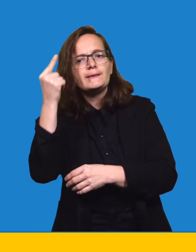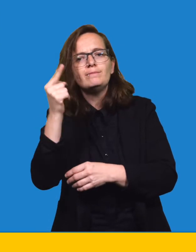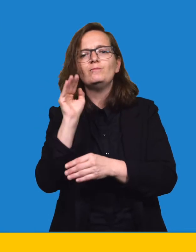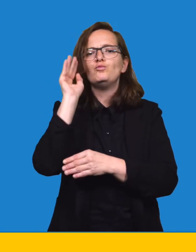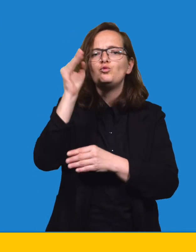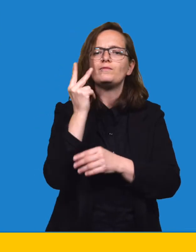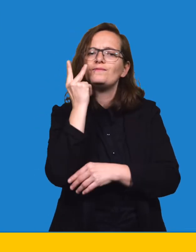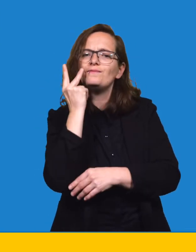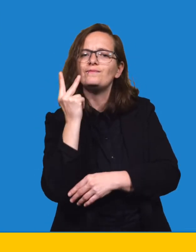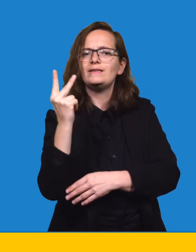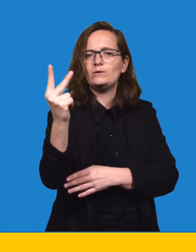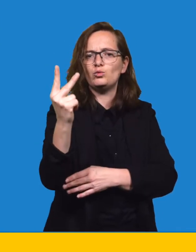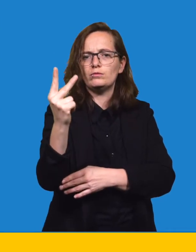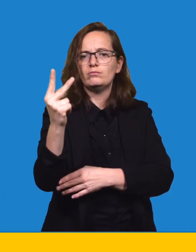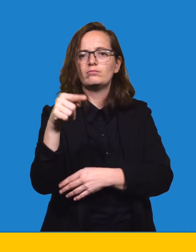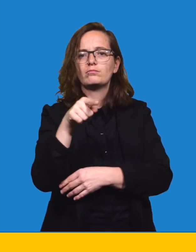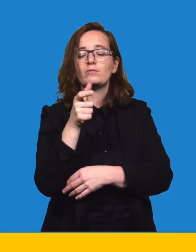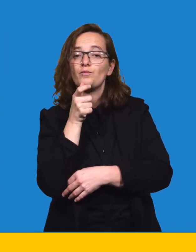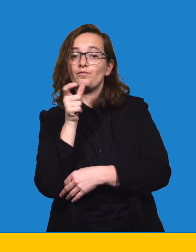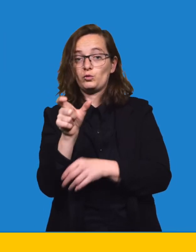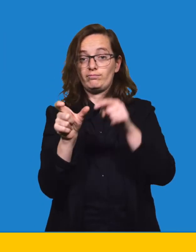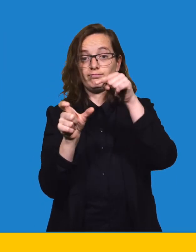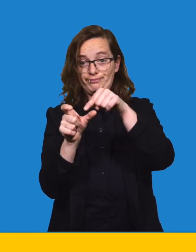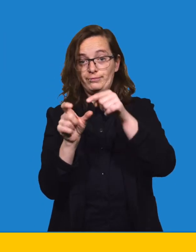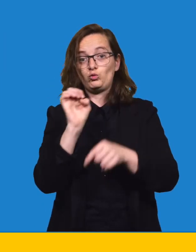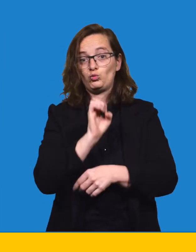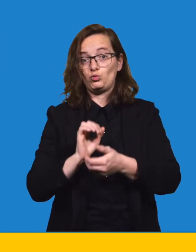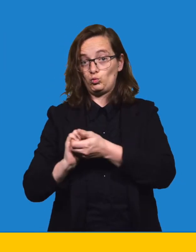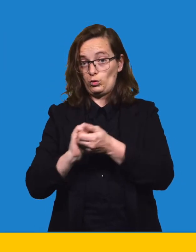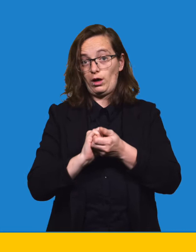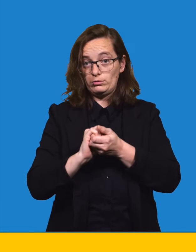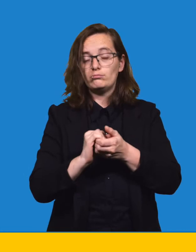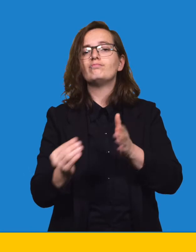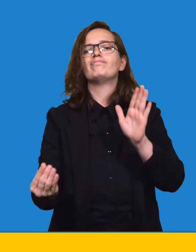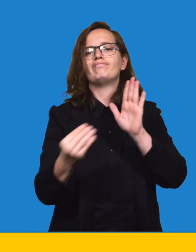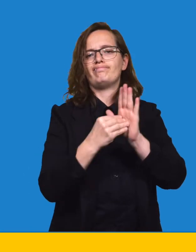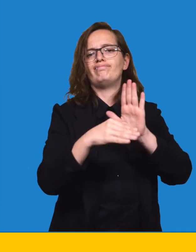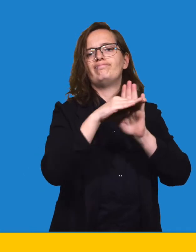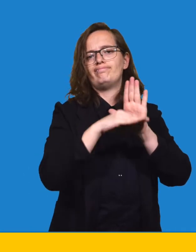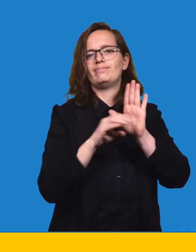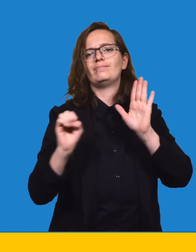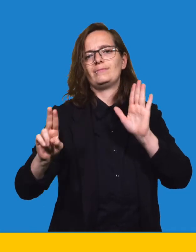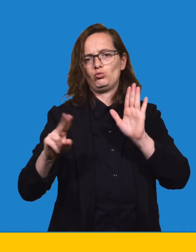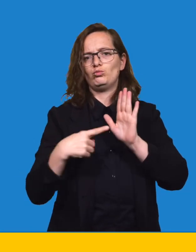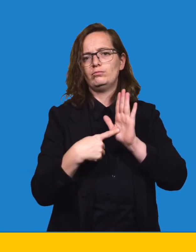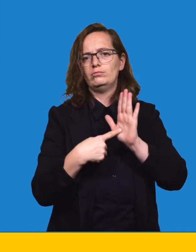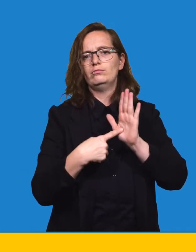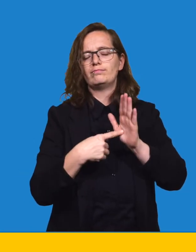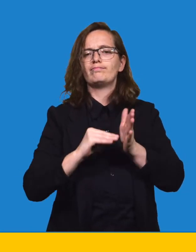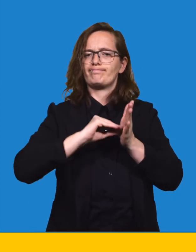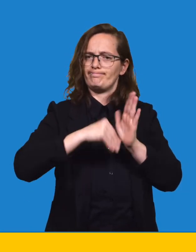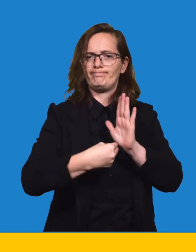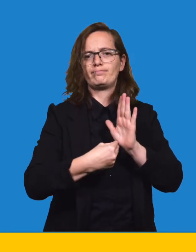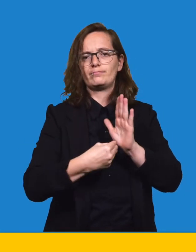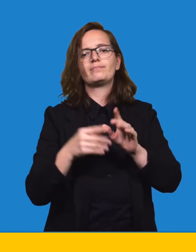European thinking and shape the European vision. The word is found in the preamble preceding the Charter of Fundamental Rights of the European